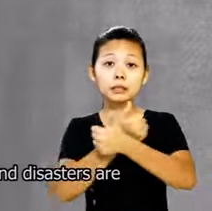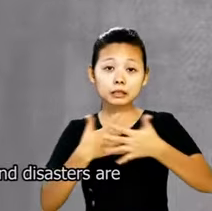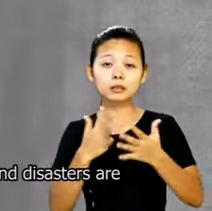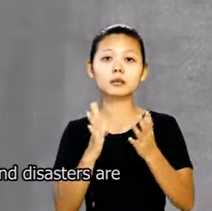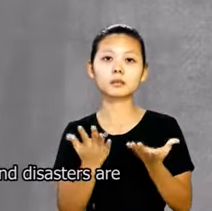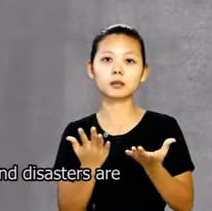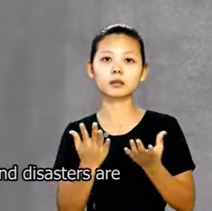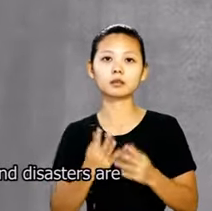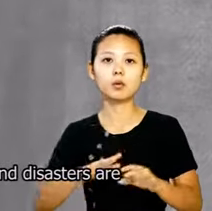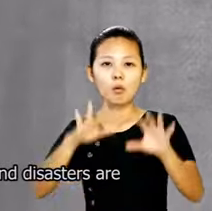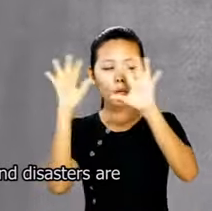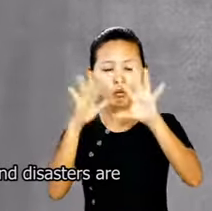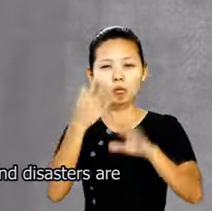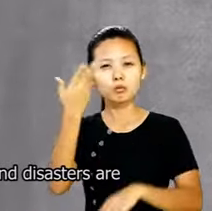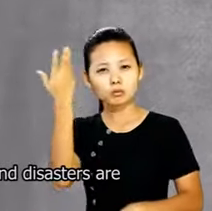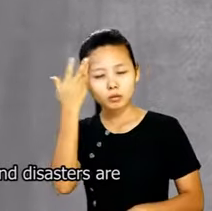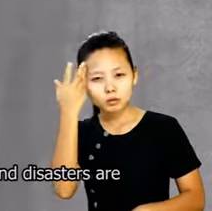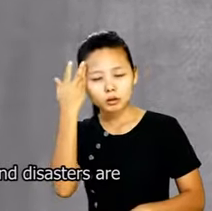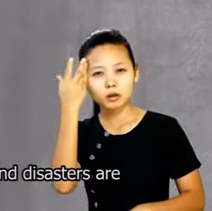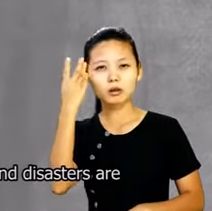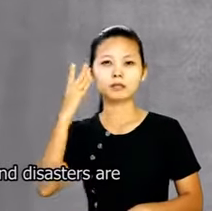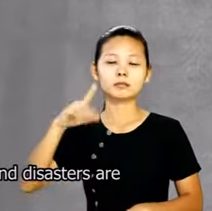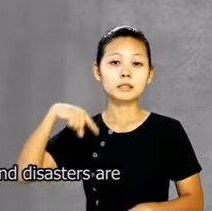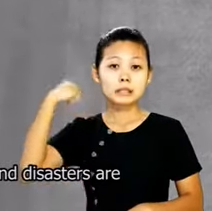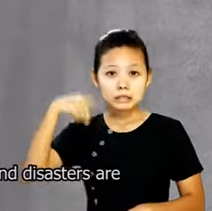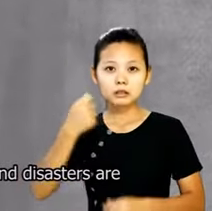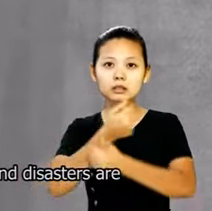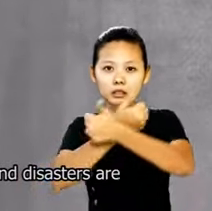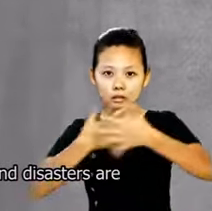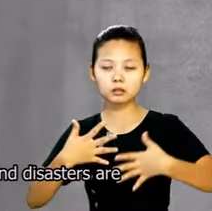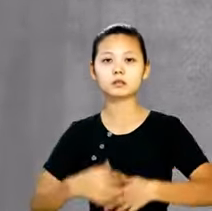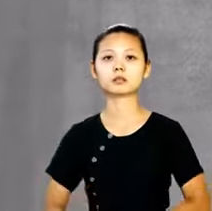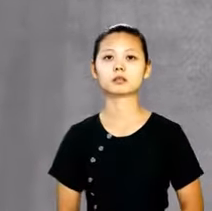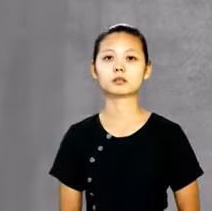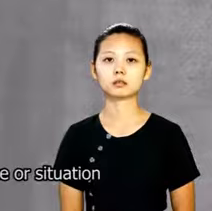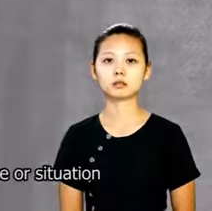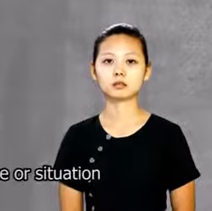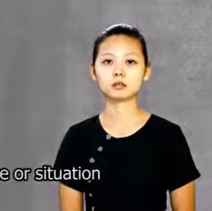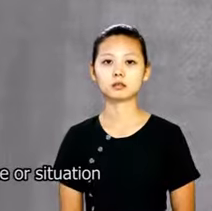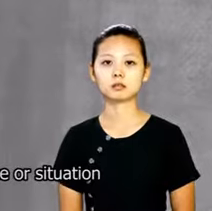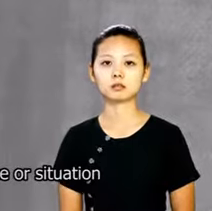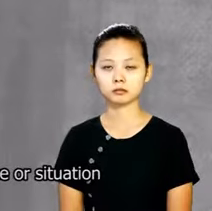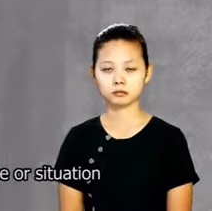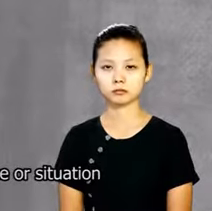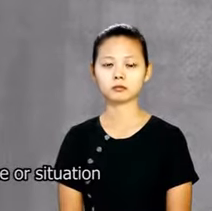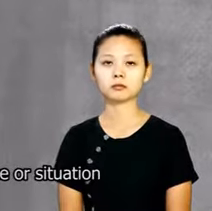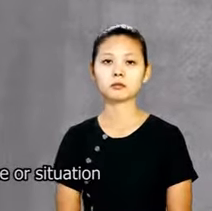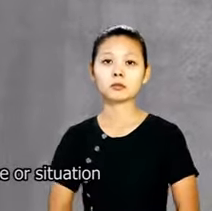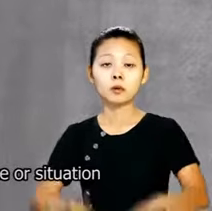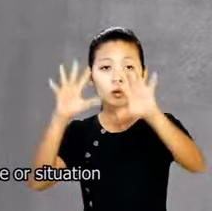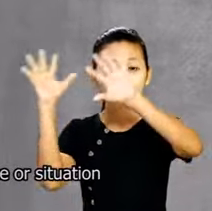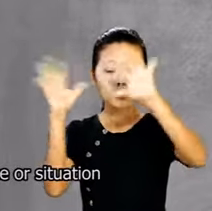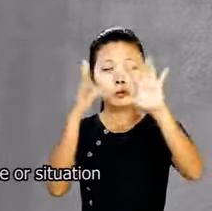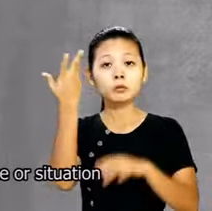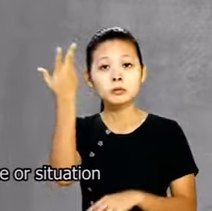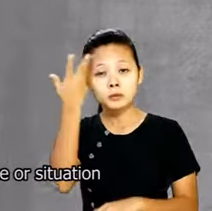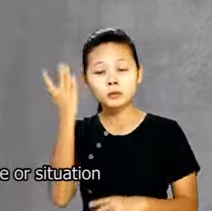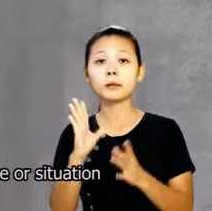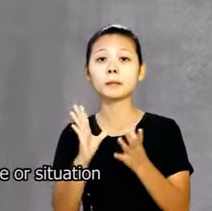We should first understand what hazards and disasters are. A hazard is any